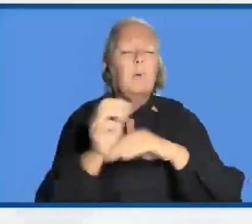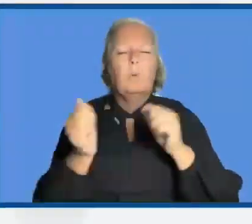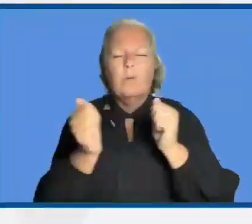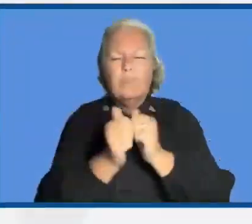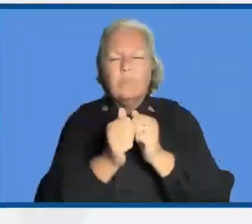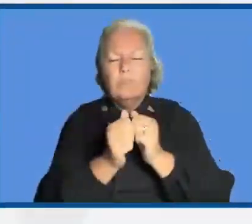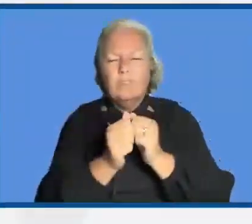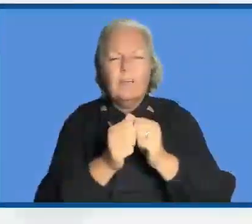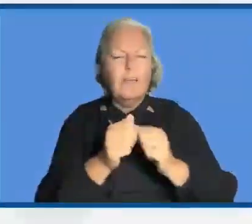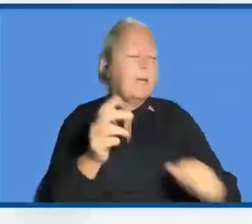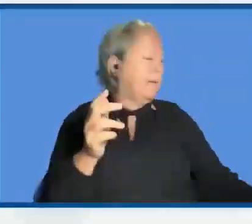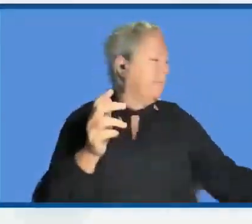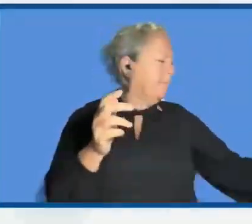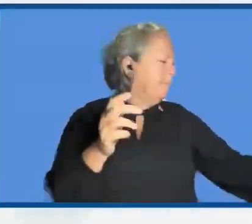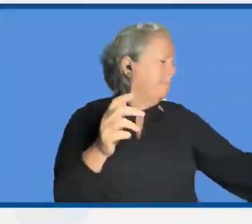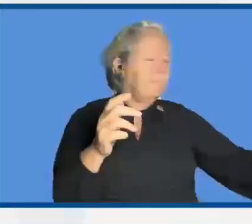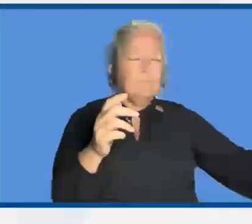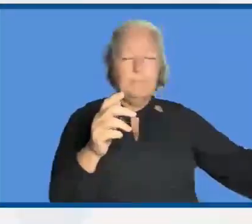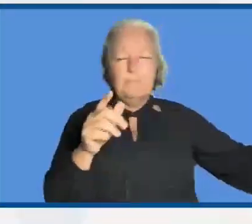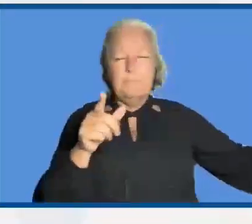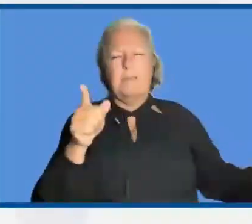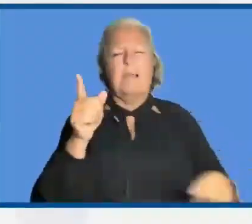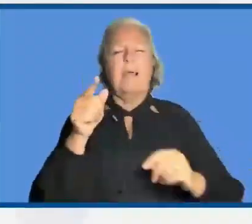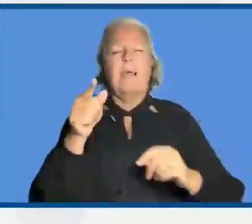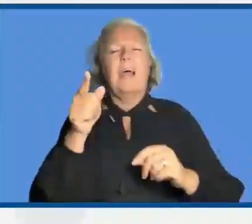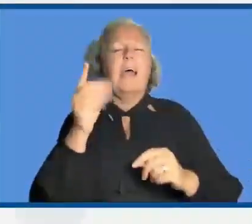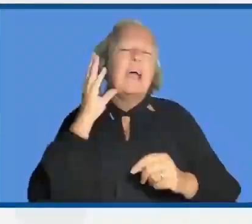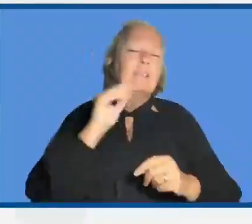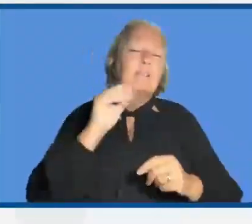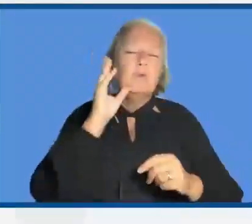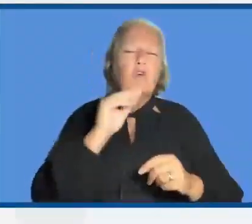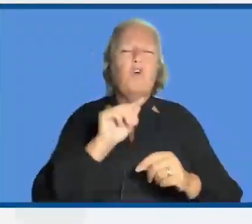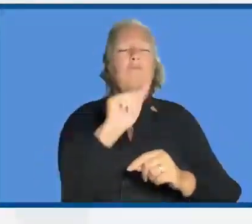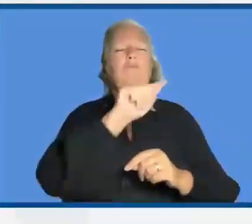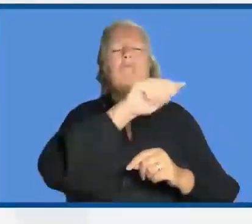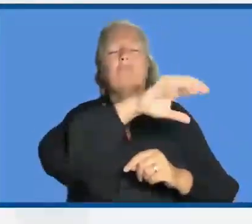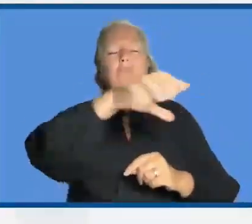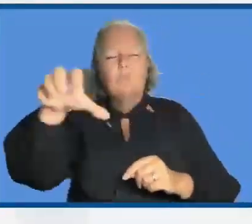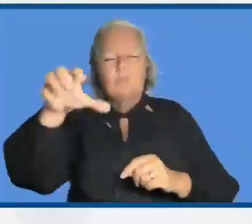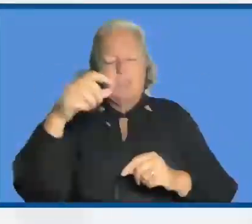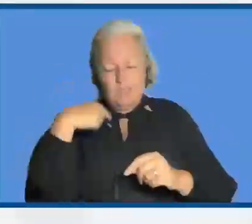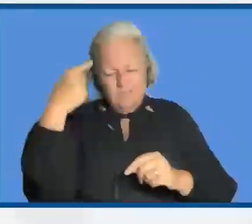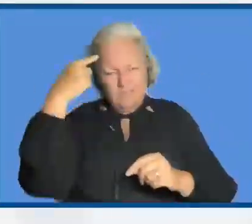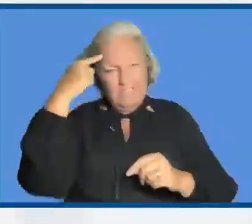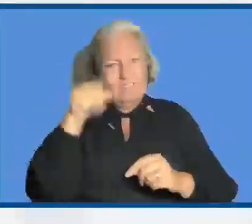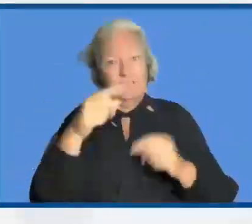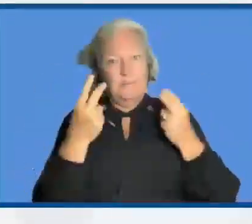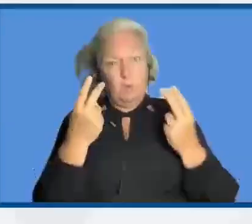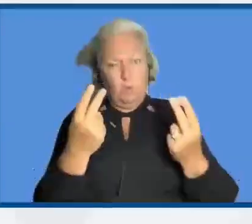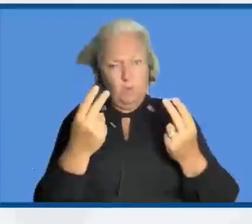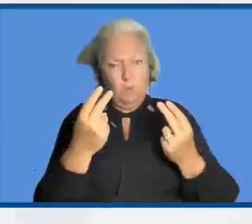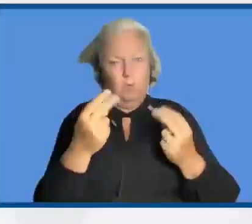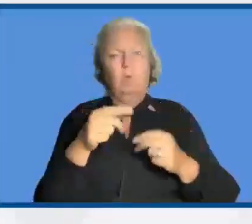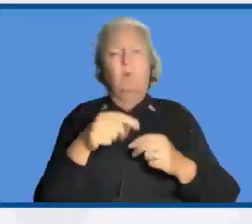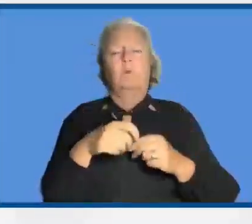of experts from the country. And I think that it was very important once this